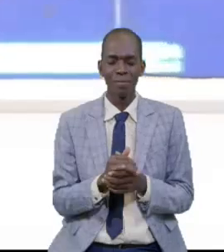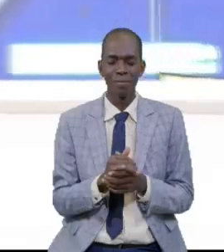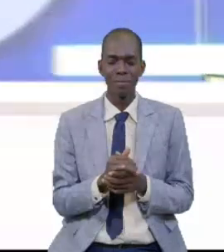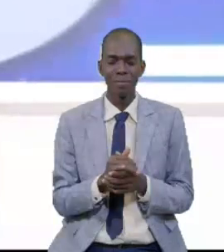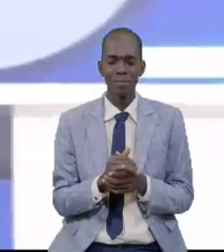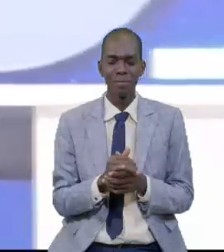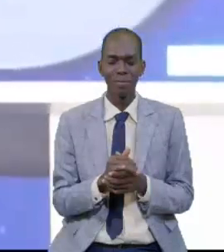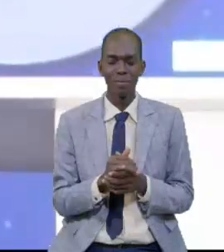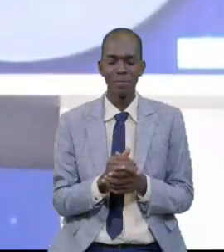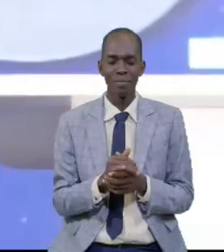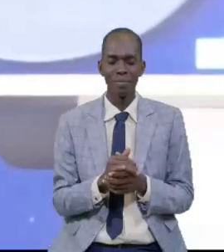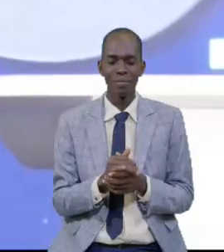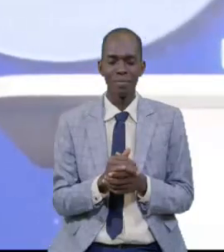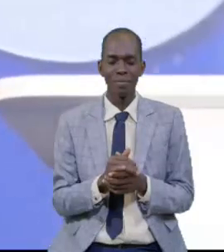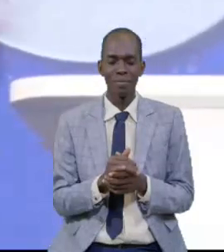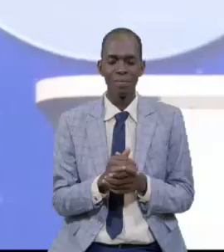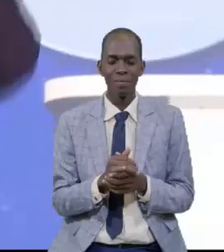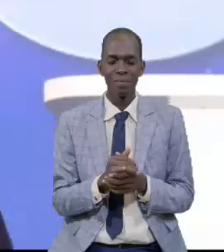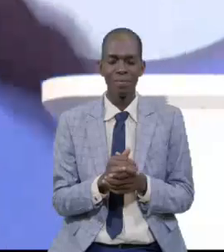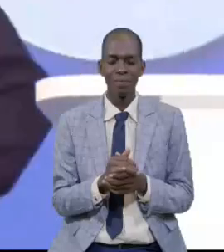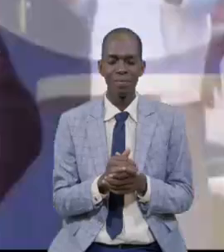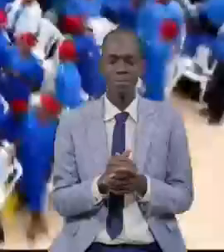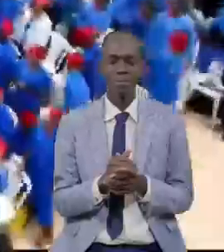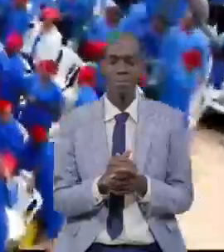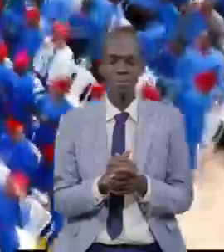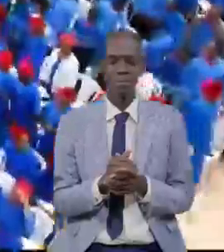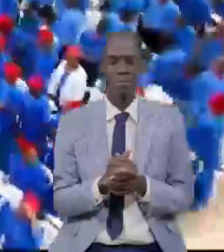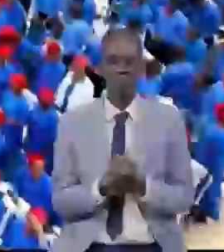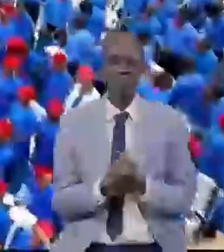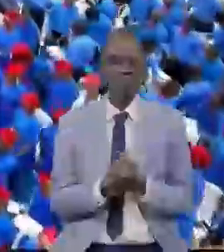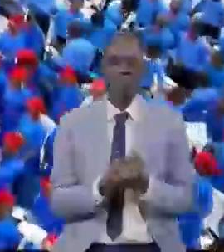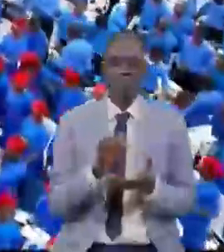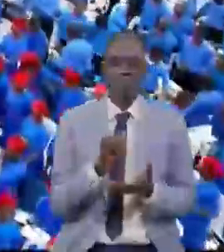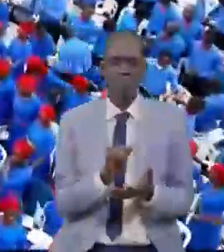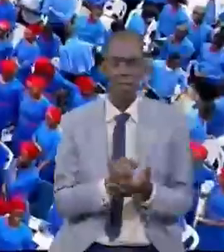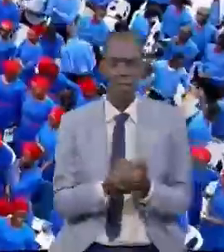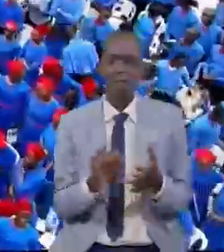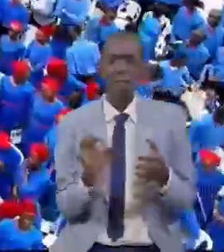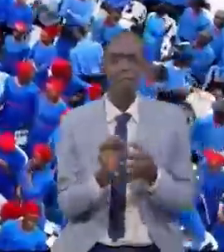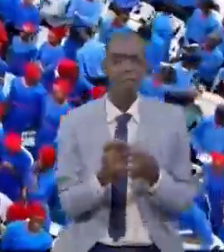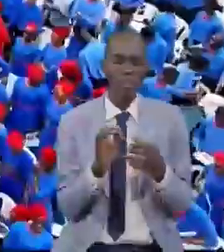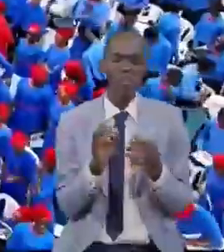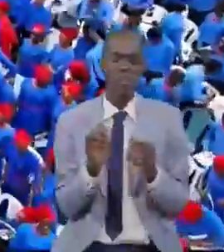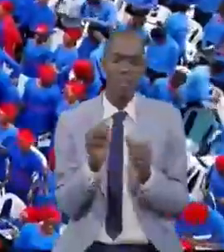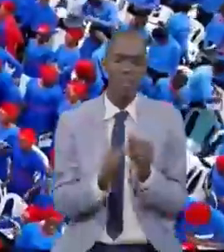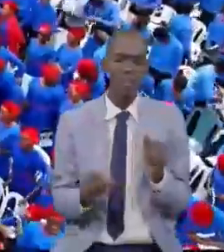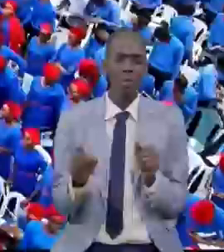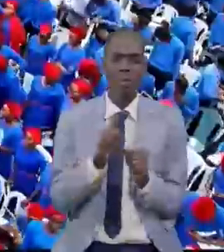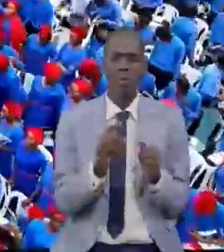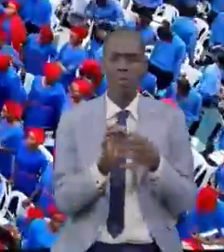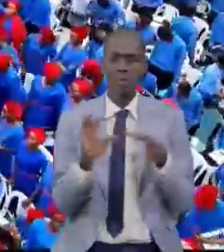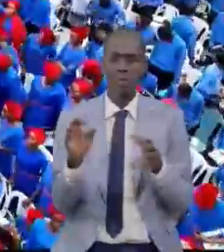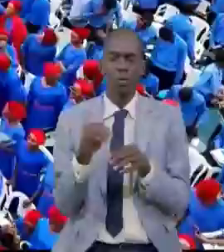Yours. You do not want us to be in bondage. And therefore, Lord, in the binds, everyone, loose in Jesus' name. Glorify